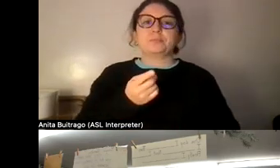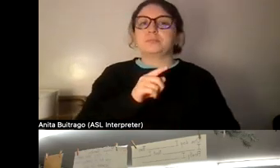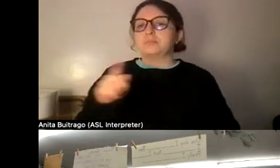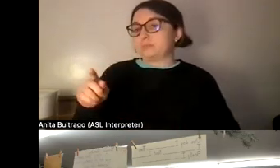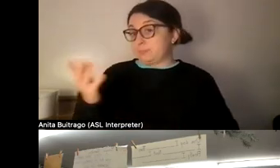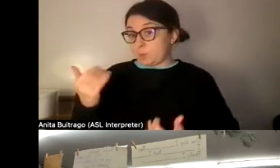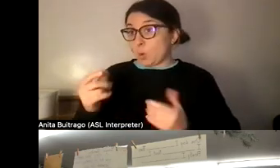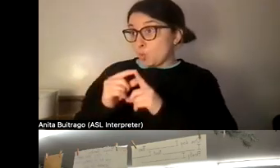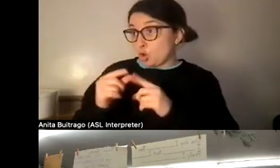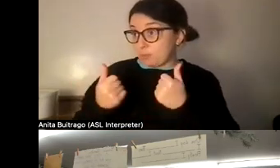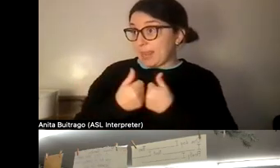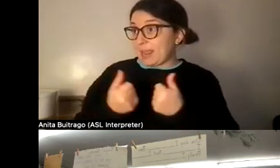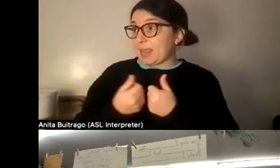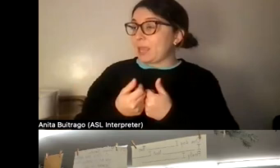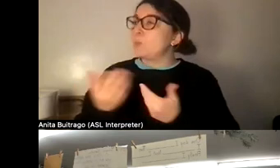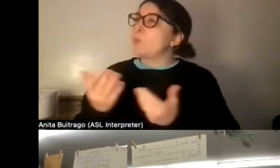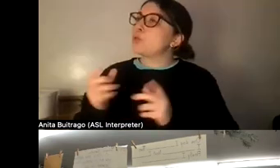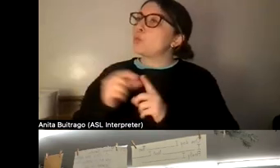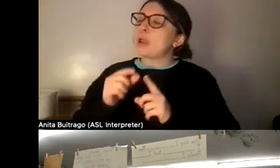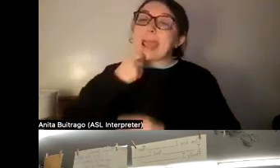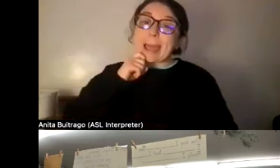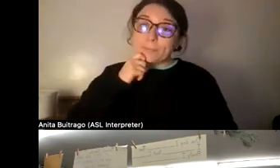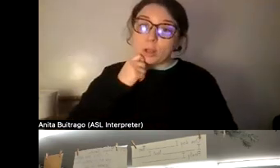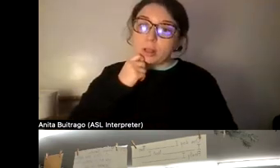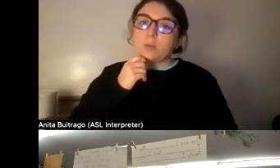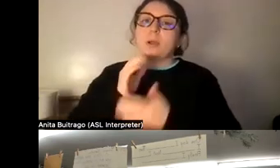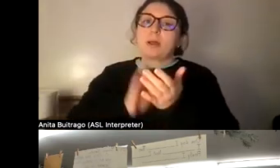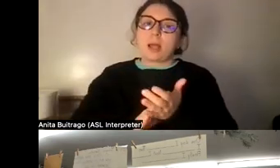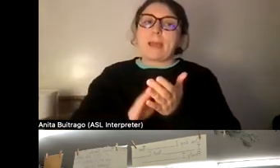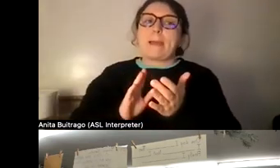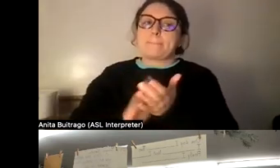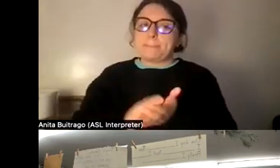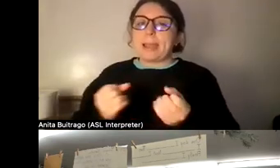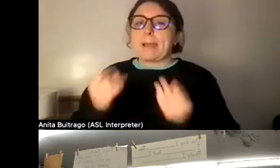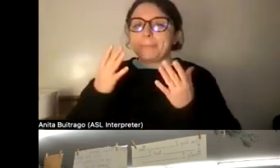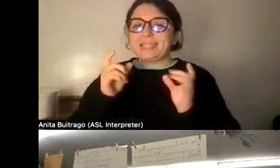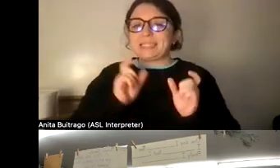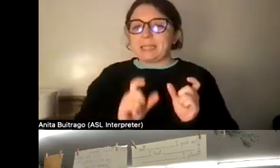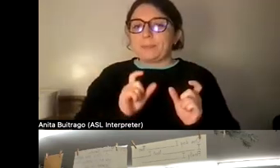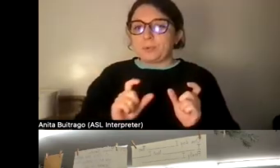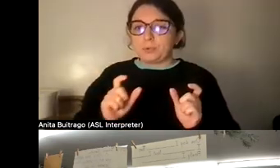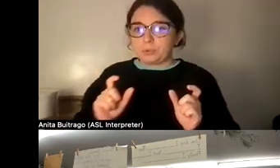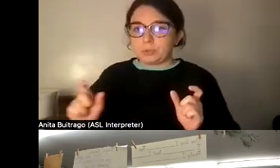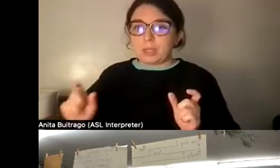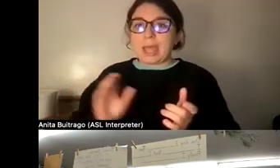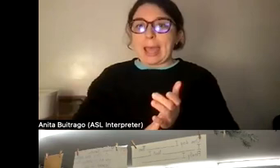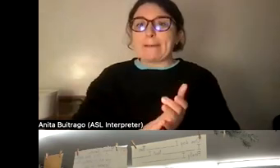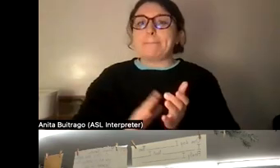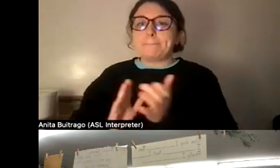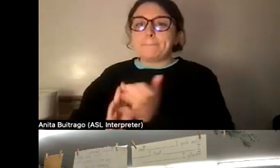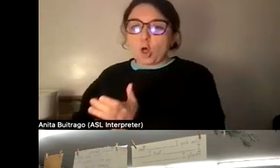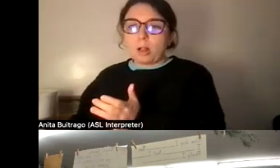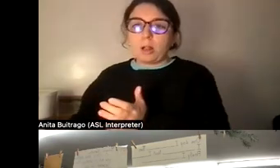apple. We're going to clap the number of syllables in the word apple. So we would say app, 2 syllables.